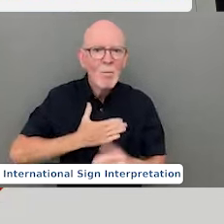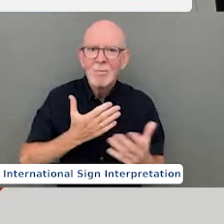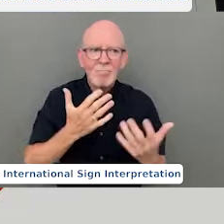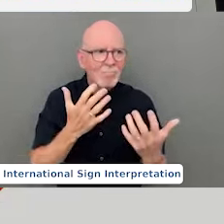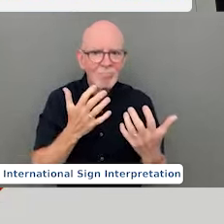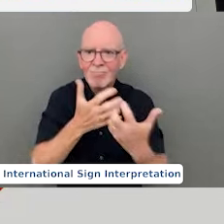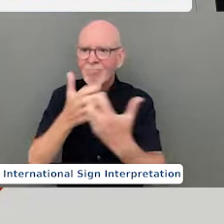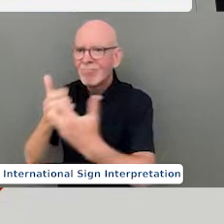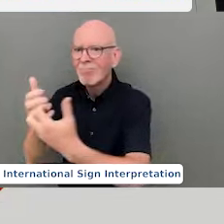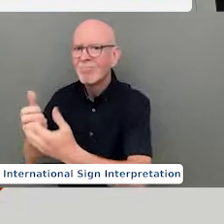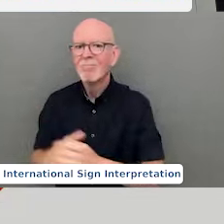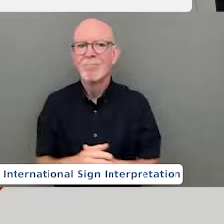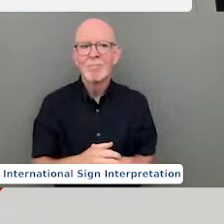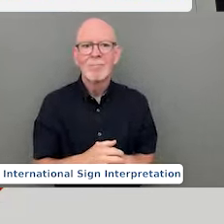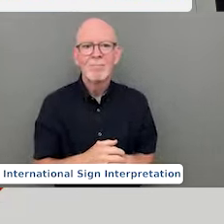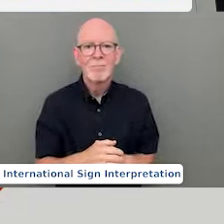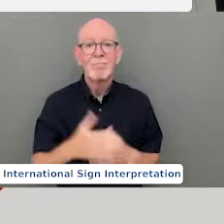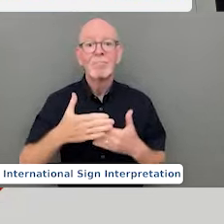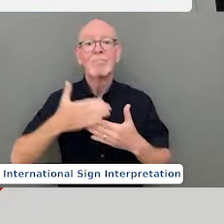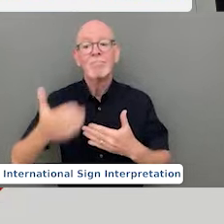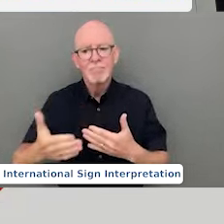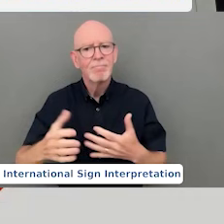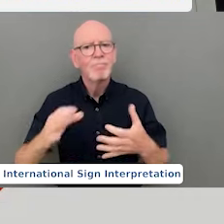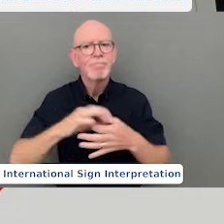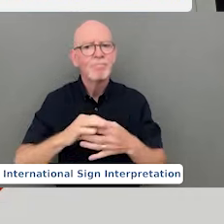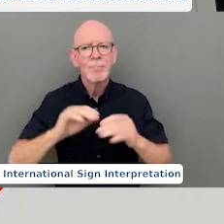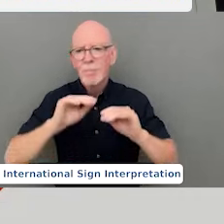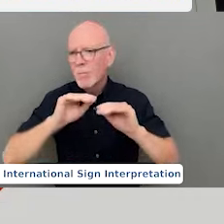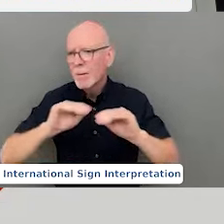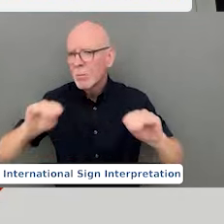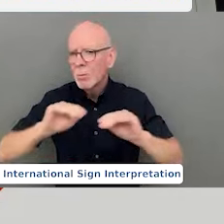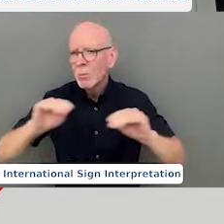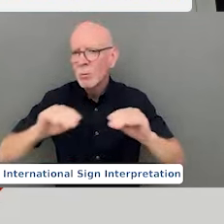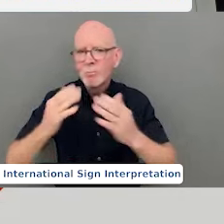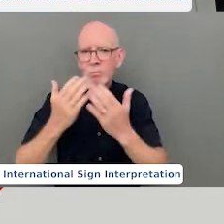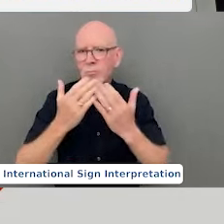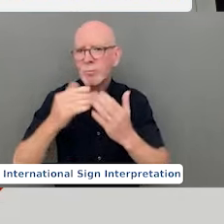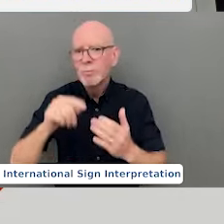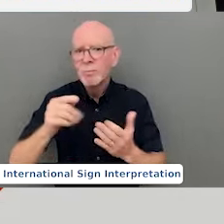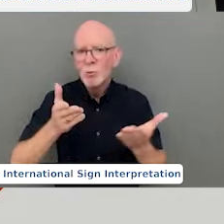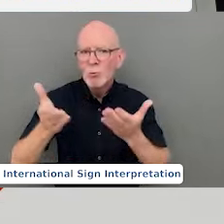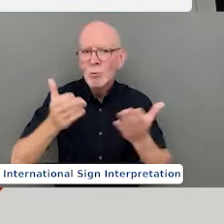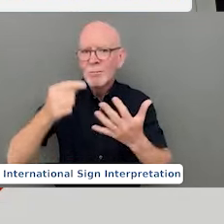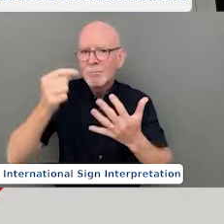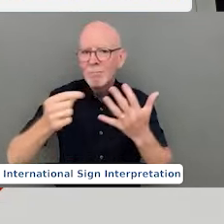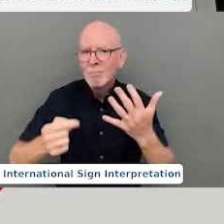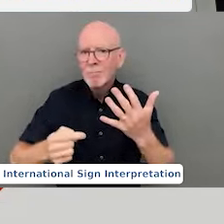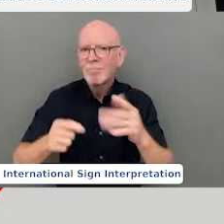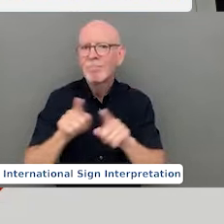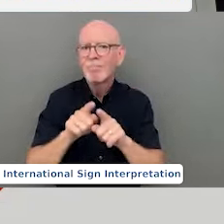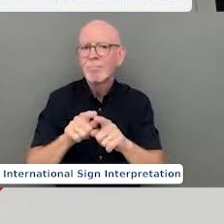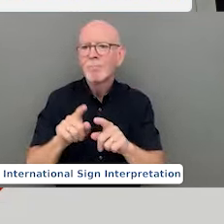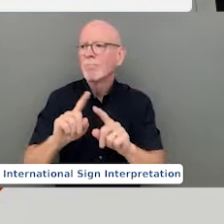also they can get medical services, all types of they want, the way they want.